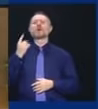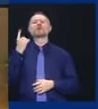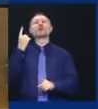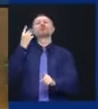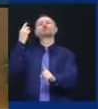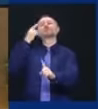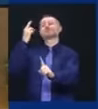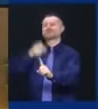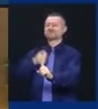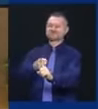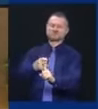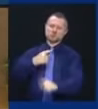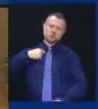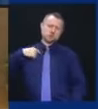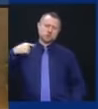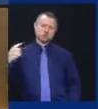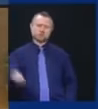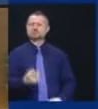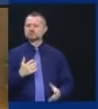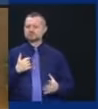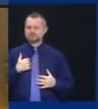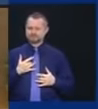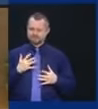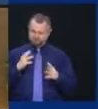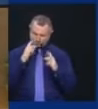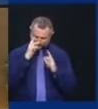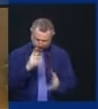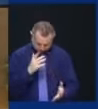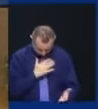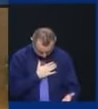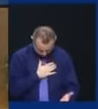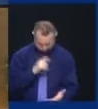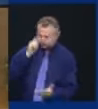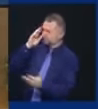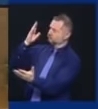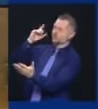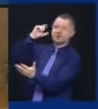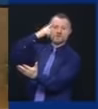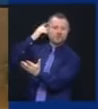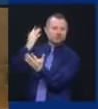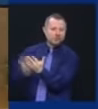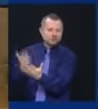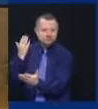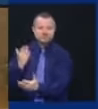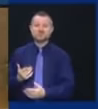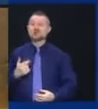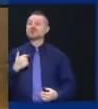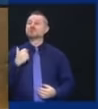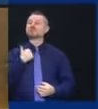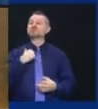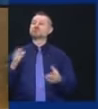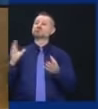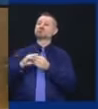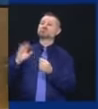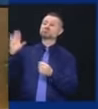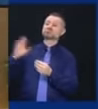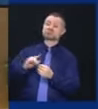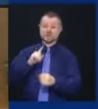I've always liked and respected you, sir. You are a man of your word, like your